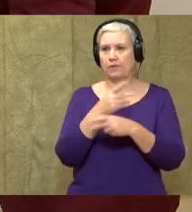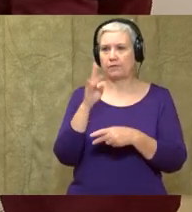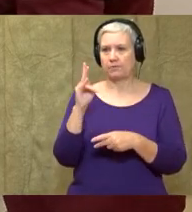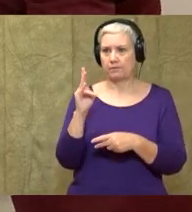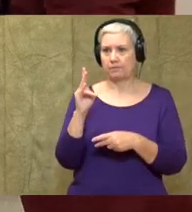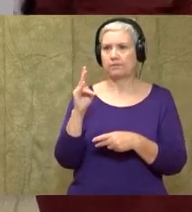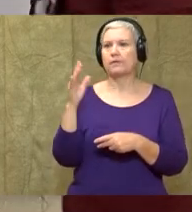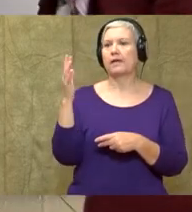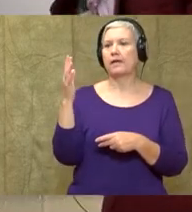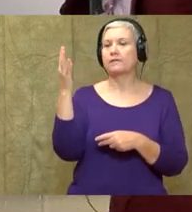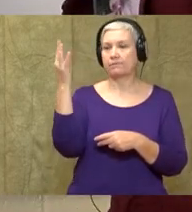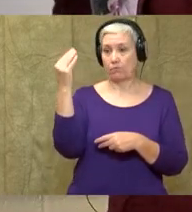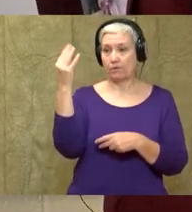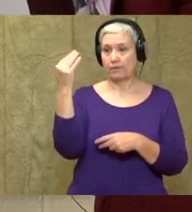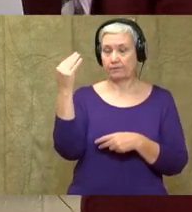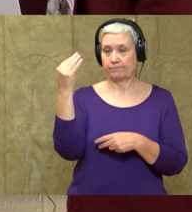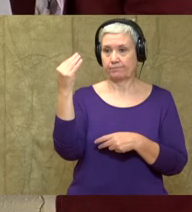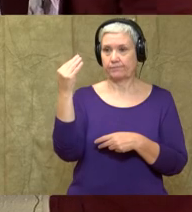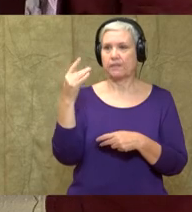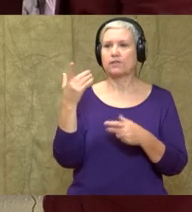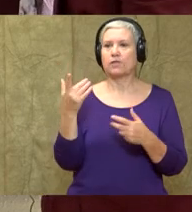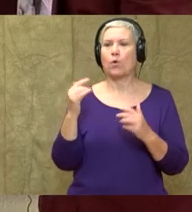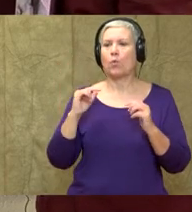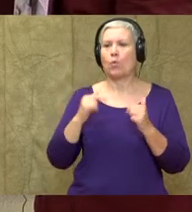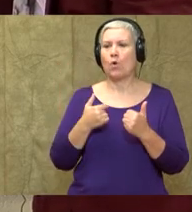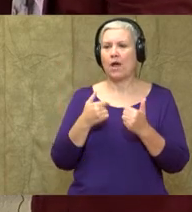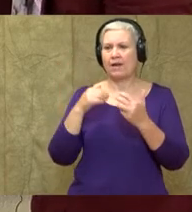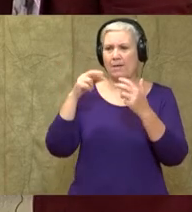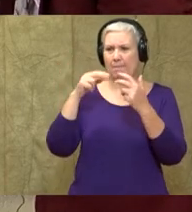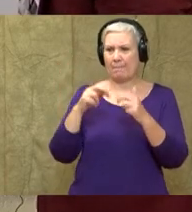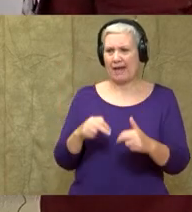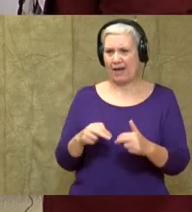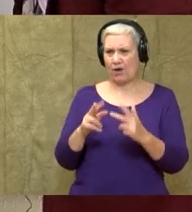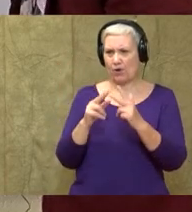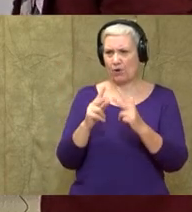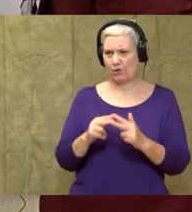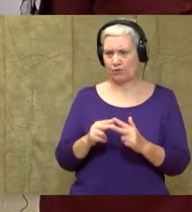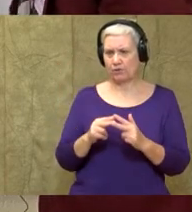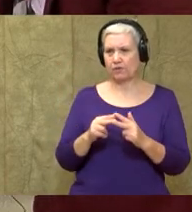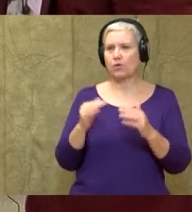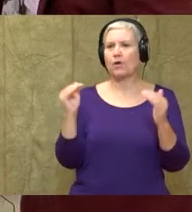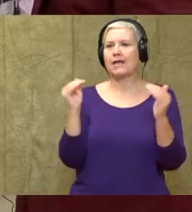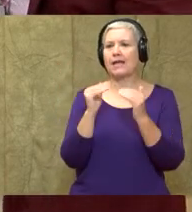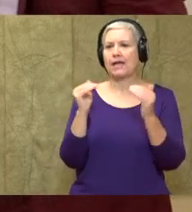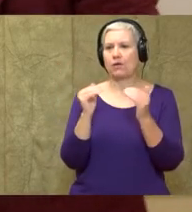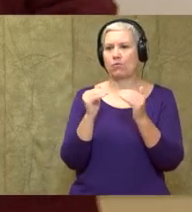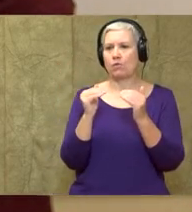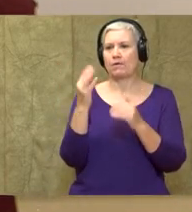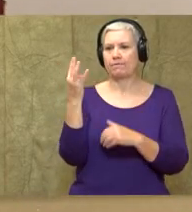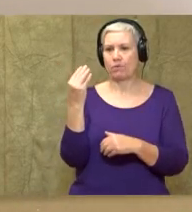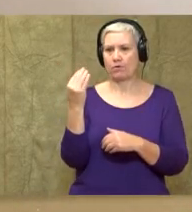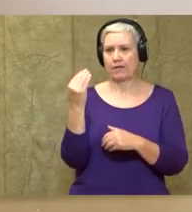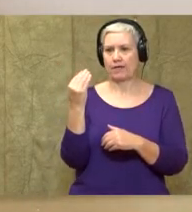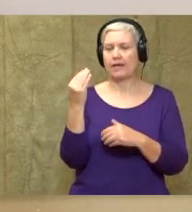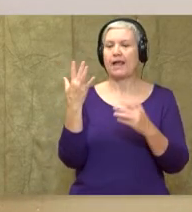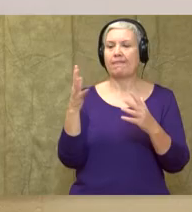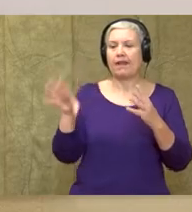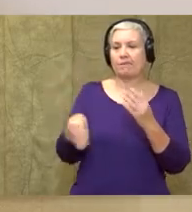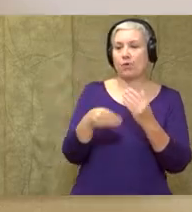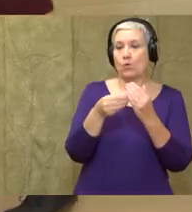14. So we're looking for pairs of factors of 14 whose sum is going to be our middle